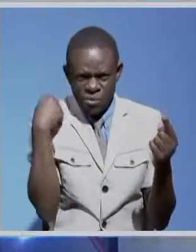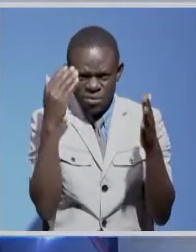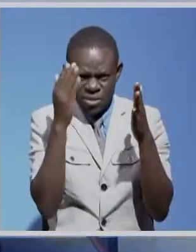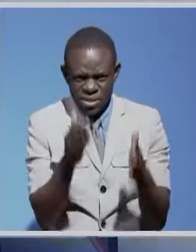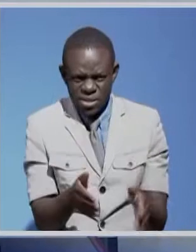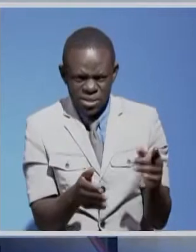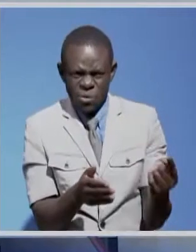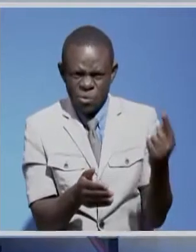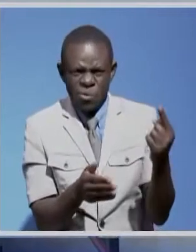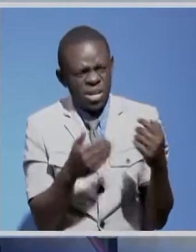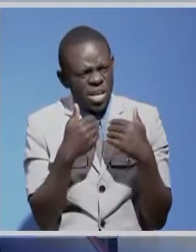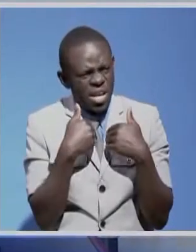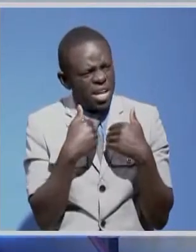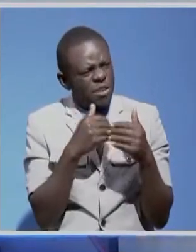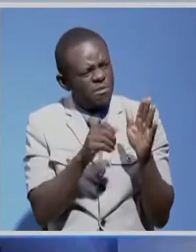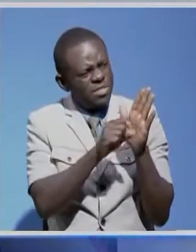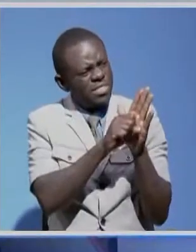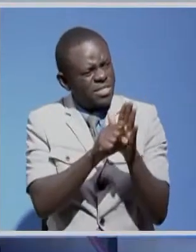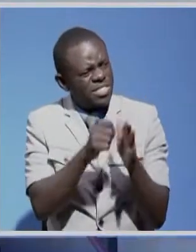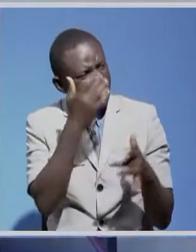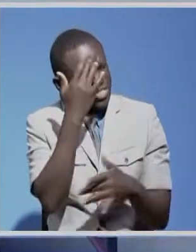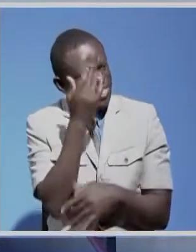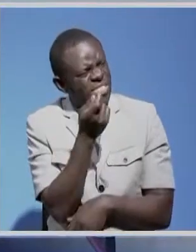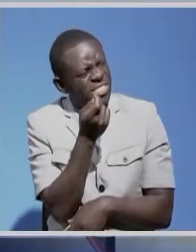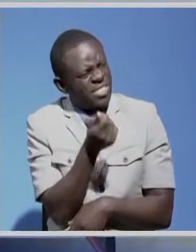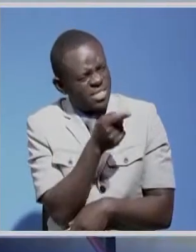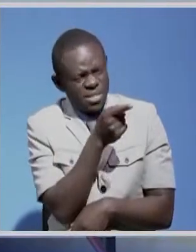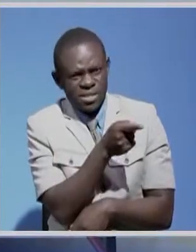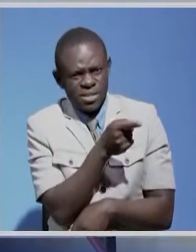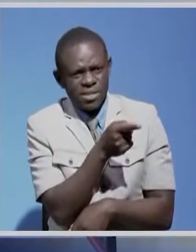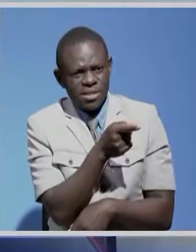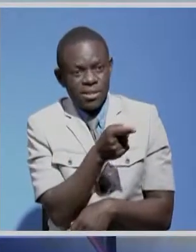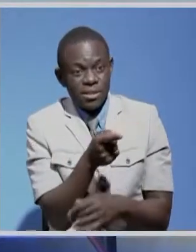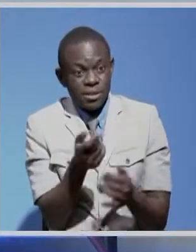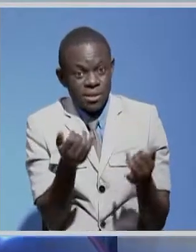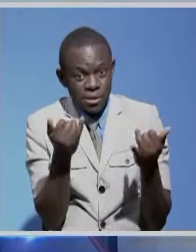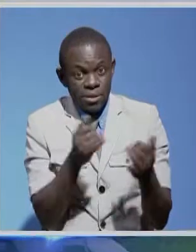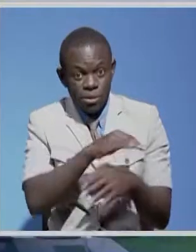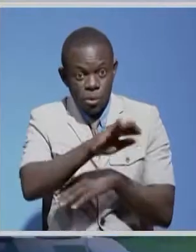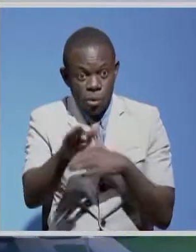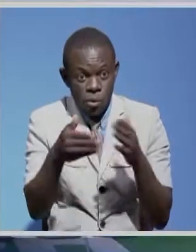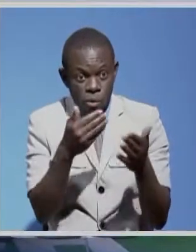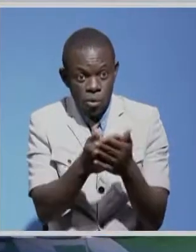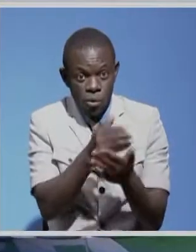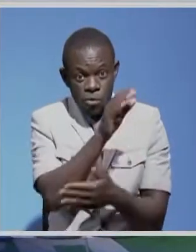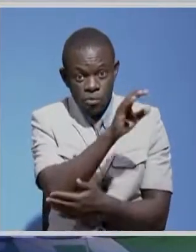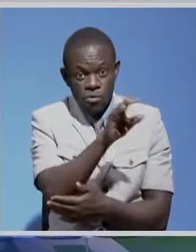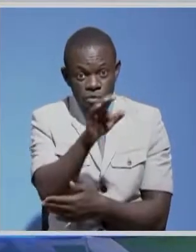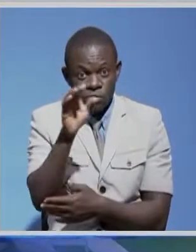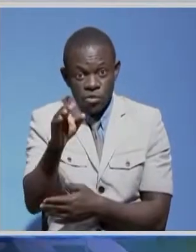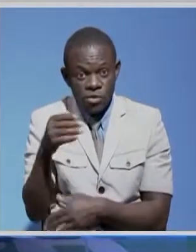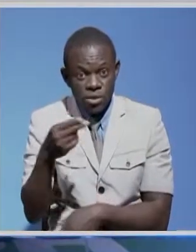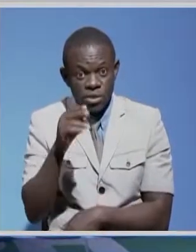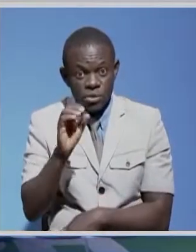as we speak today, all those provincial heads are now nursing COVID-19. During the